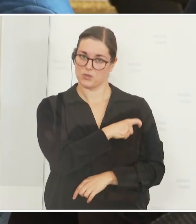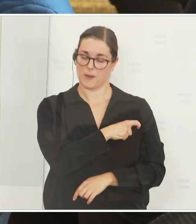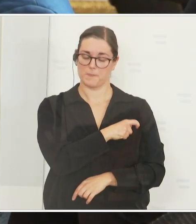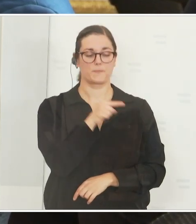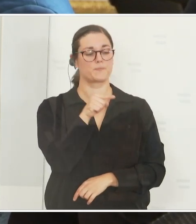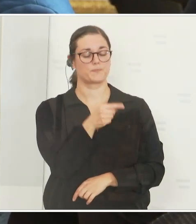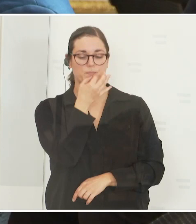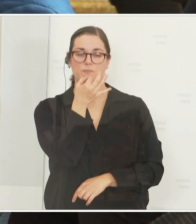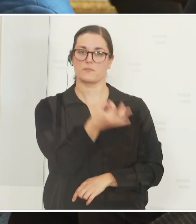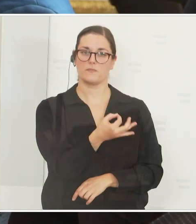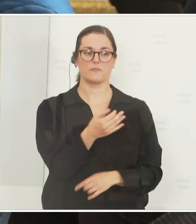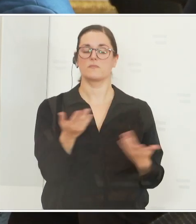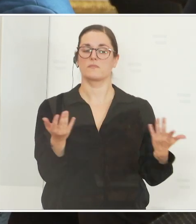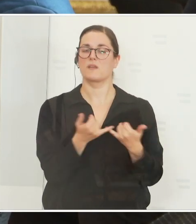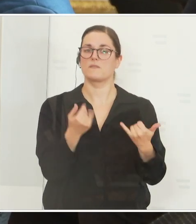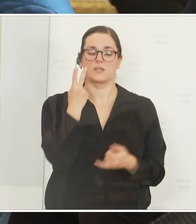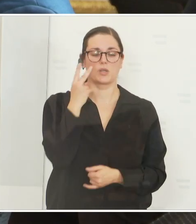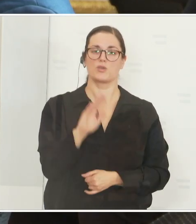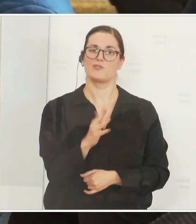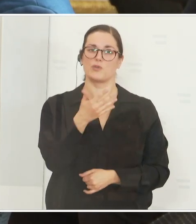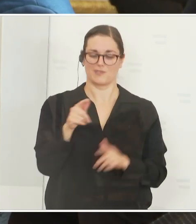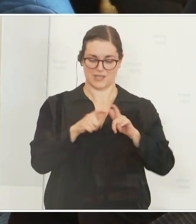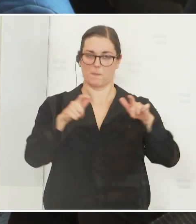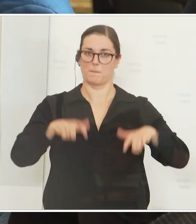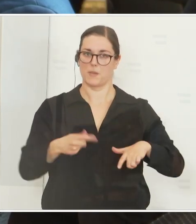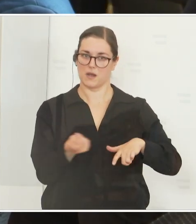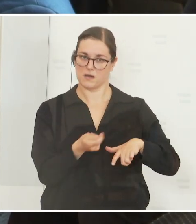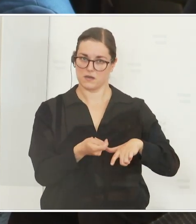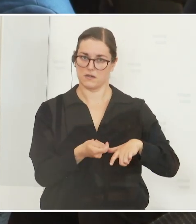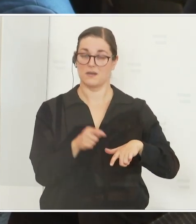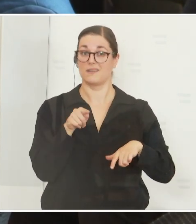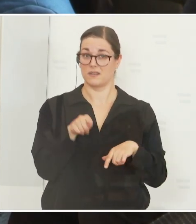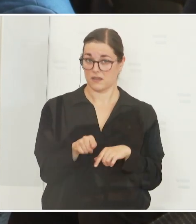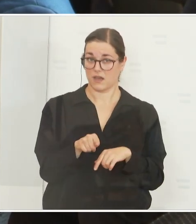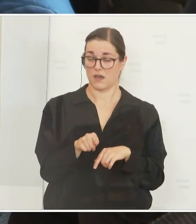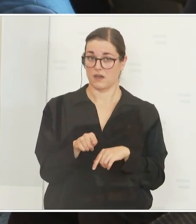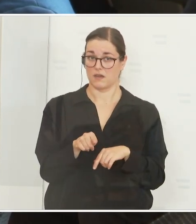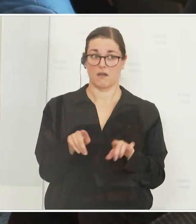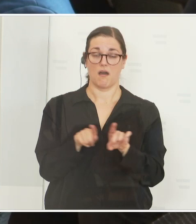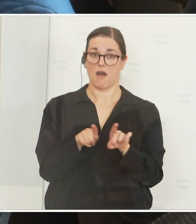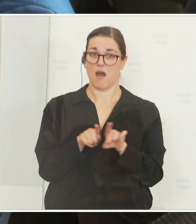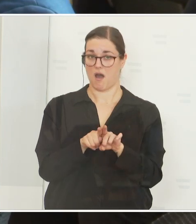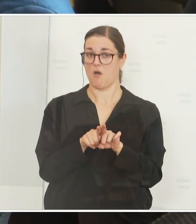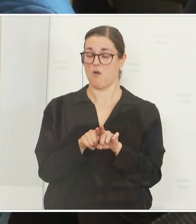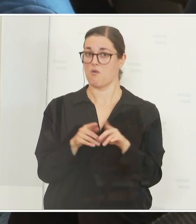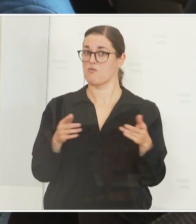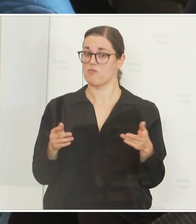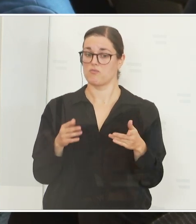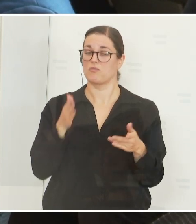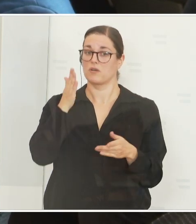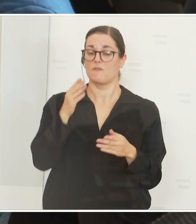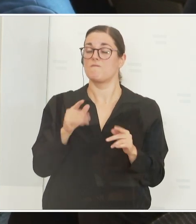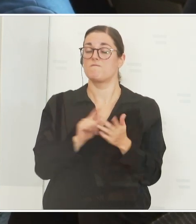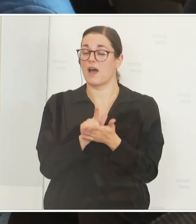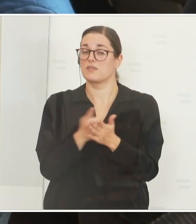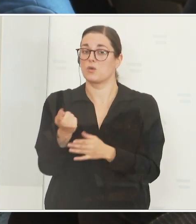What about fifth package of sanctions? Will Belarus be a part of it? And when we can expect sixth package